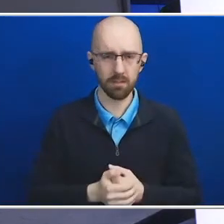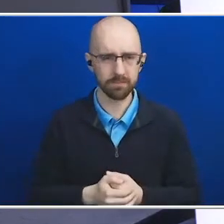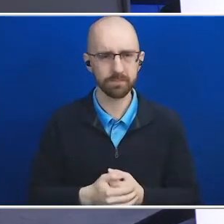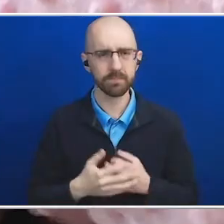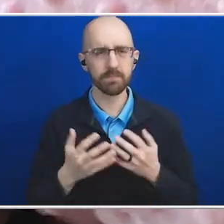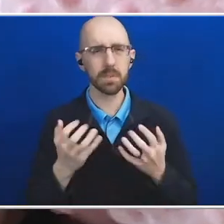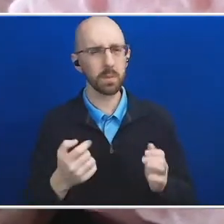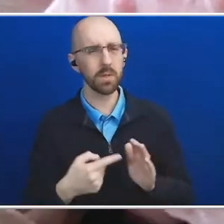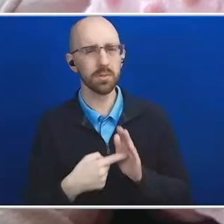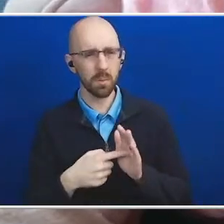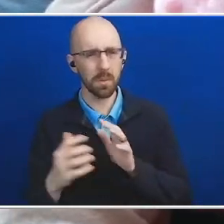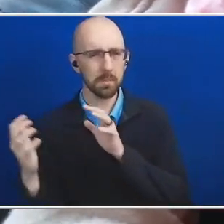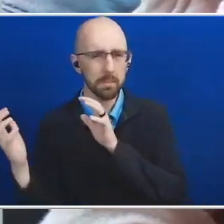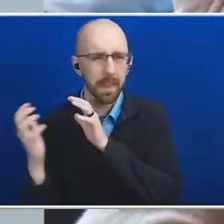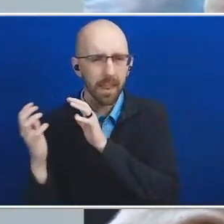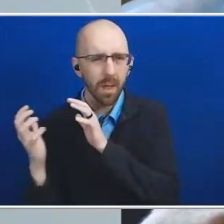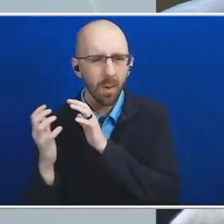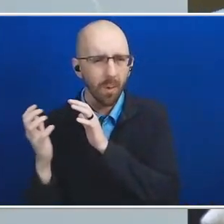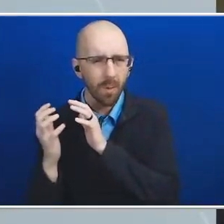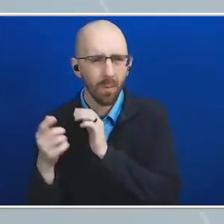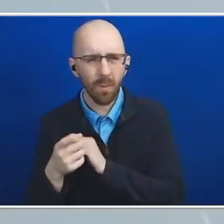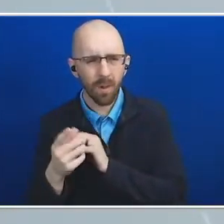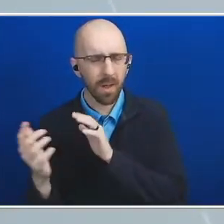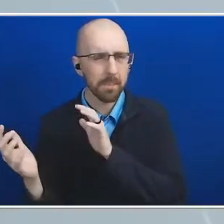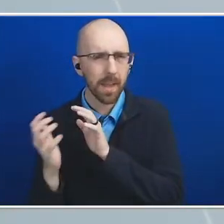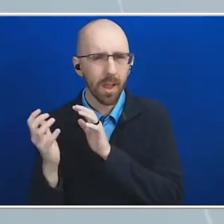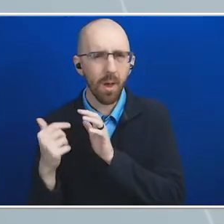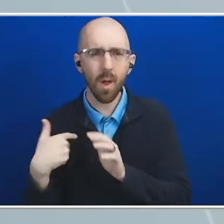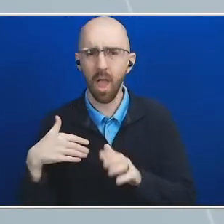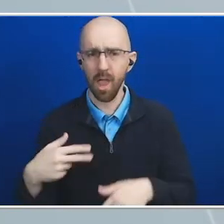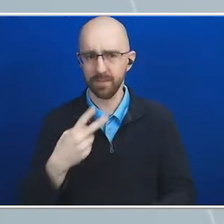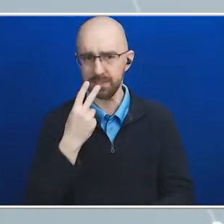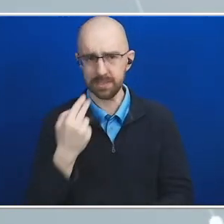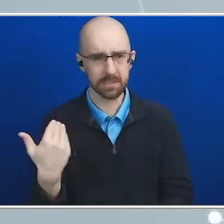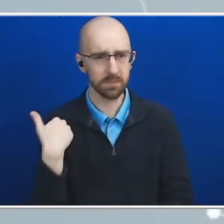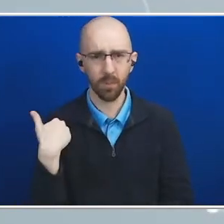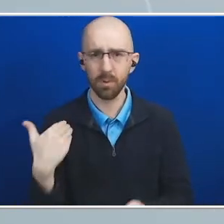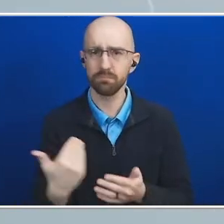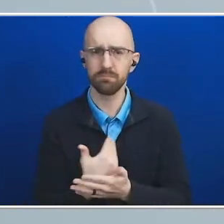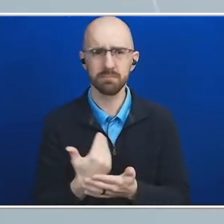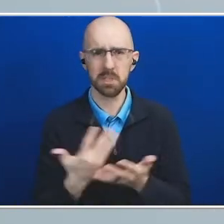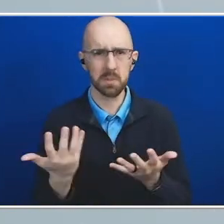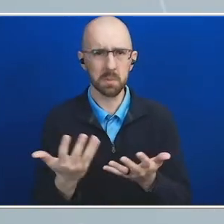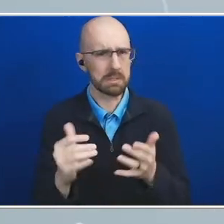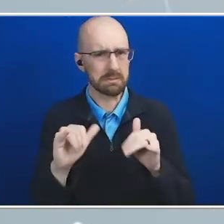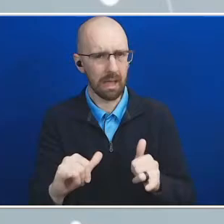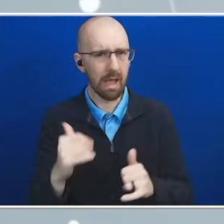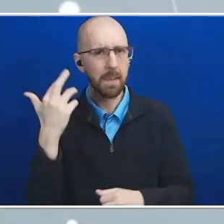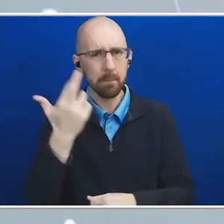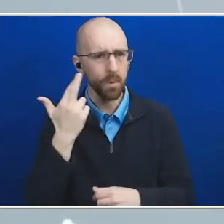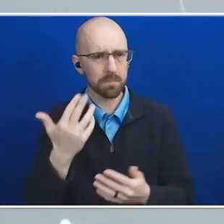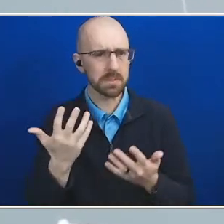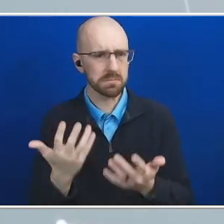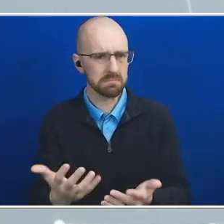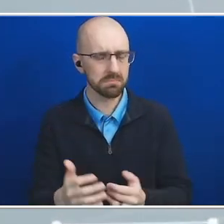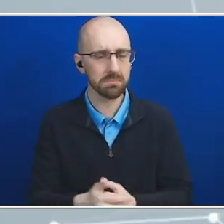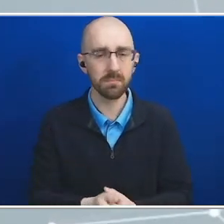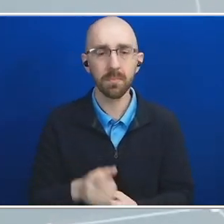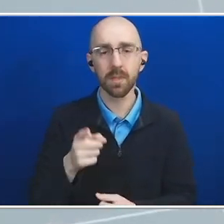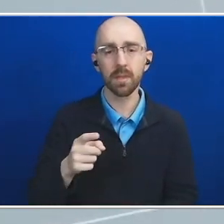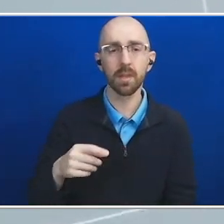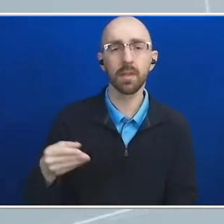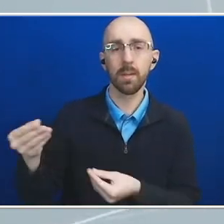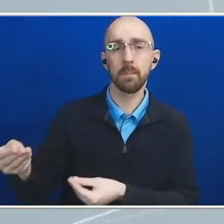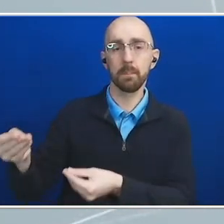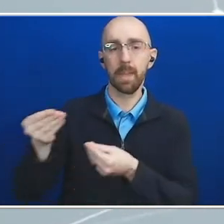think we have a photo of a pillow that I have not seen this before. So what is this and what's its purpose? Well, this was passed on to me from another